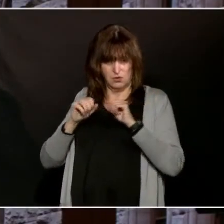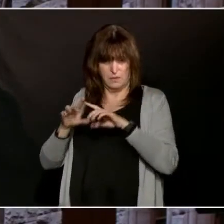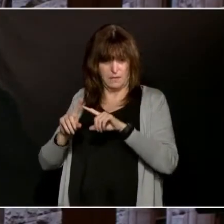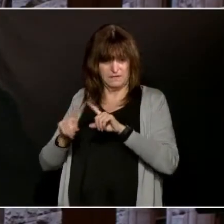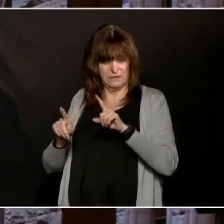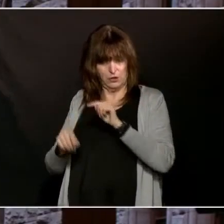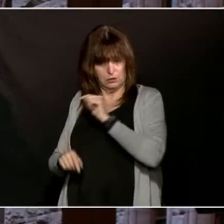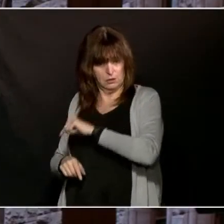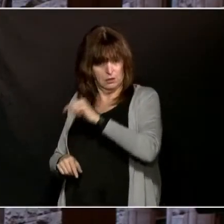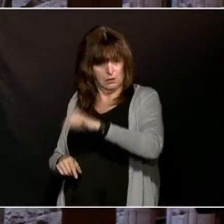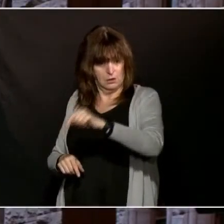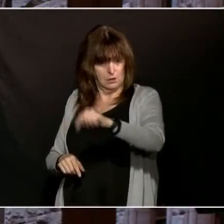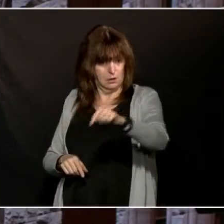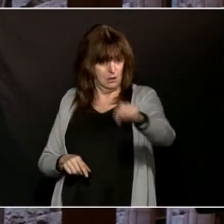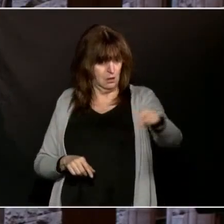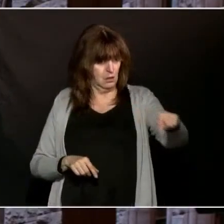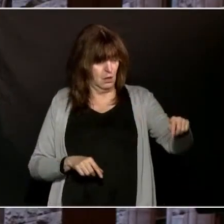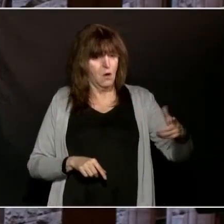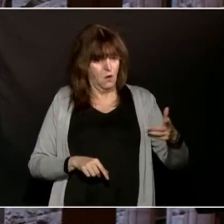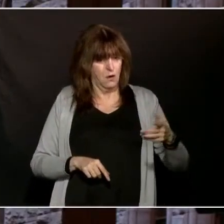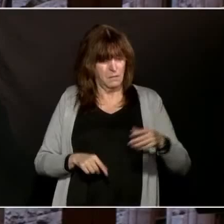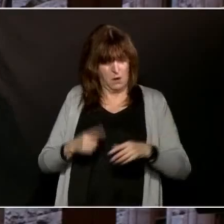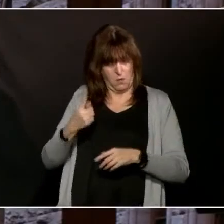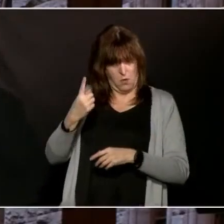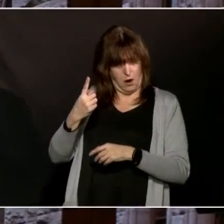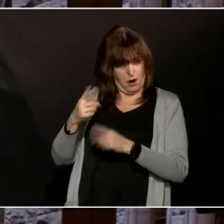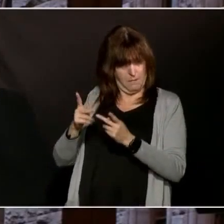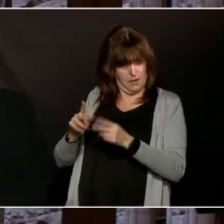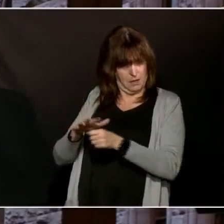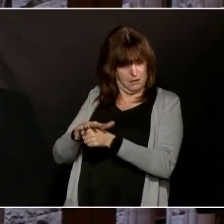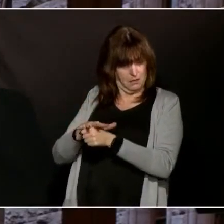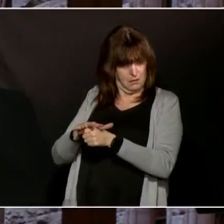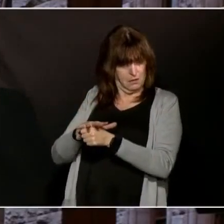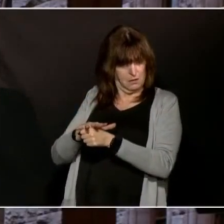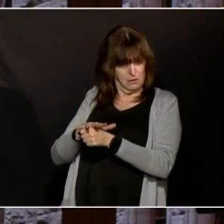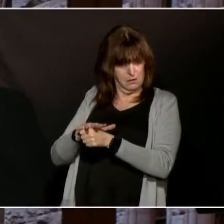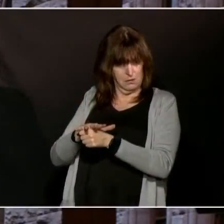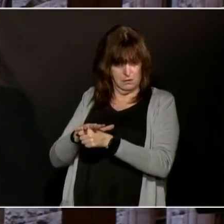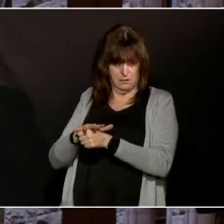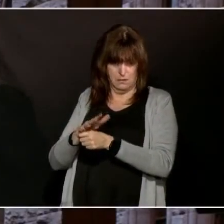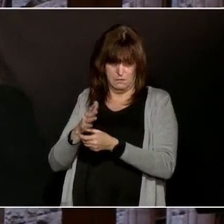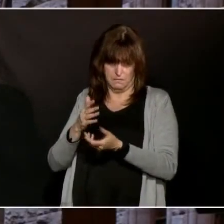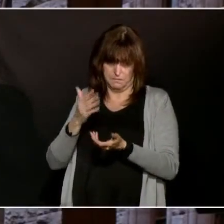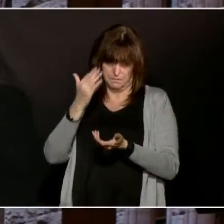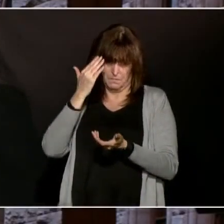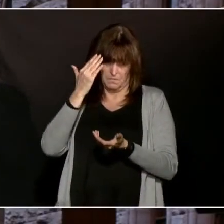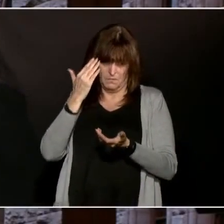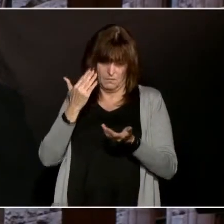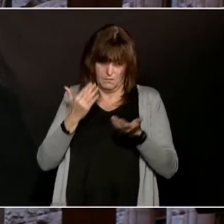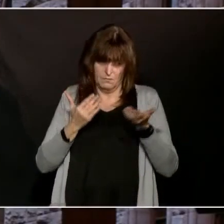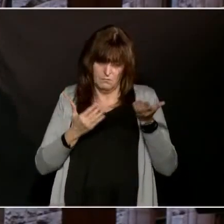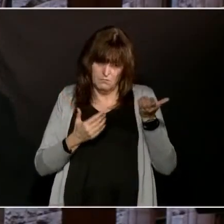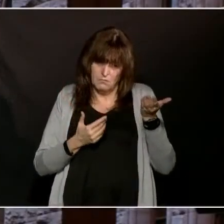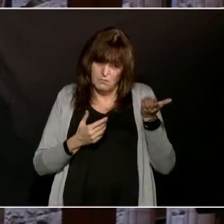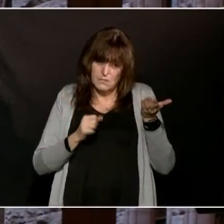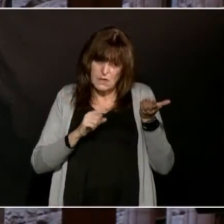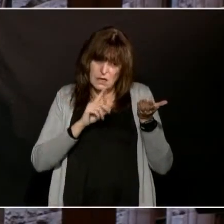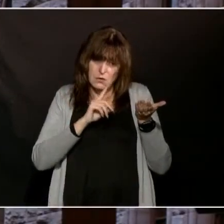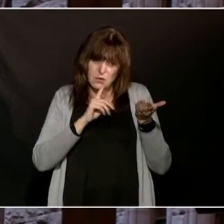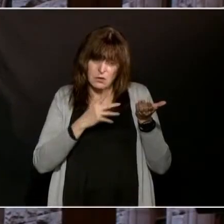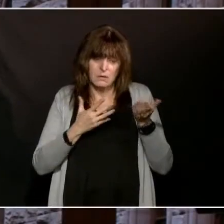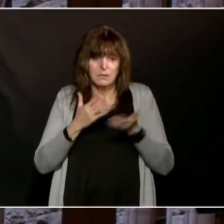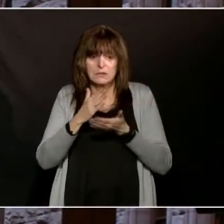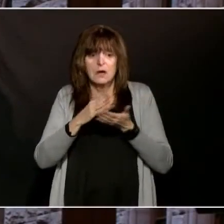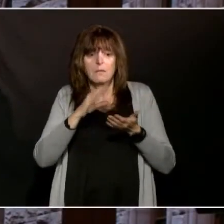have had different ways to try and help out in that way. Sometimes there's people, especially some older people who are shut in, and they drop off food at their